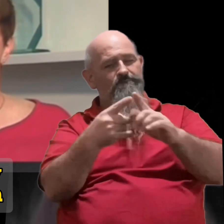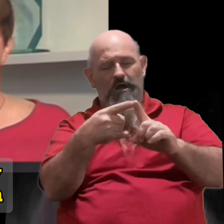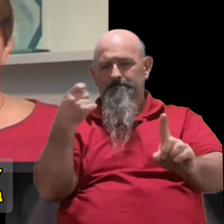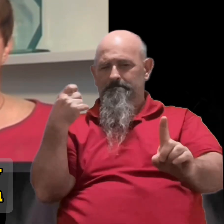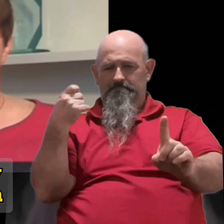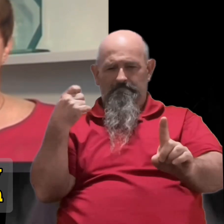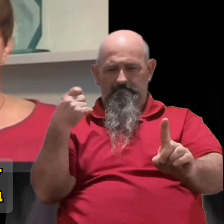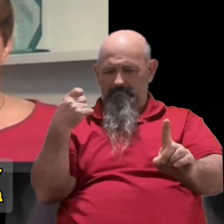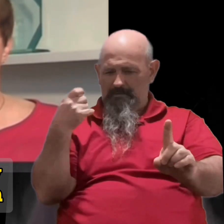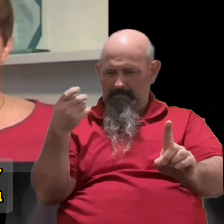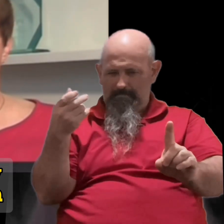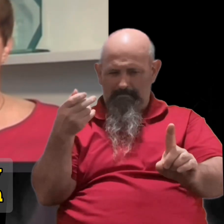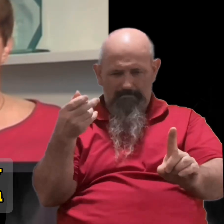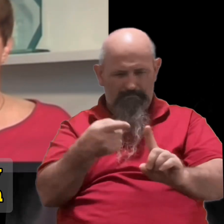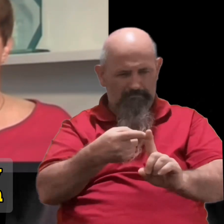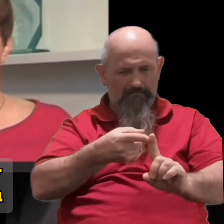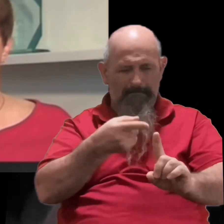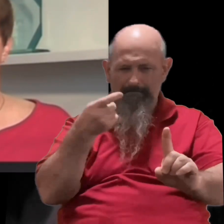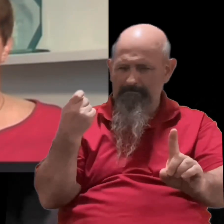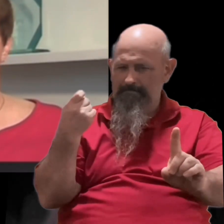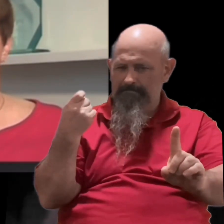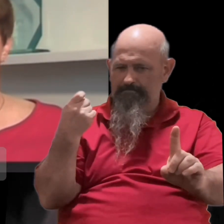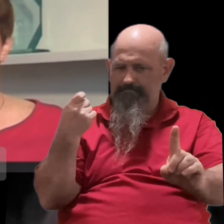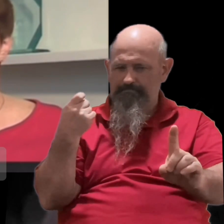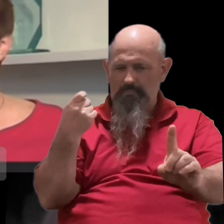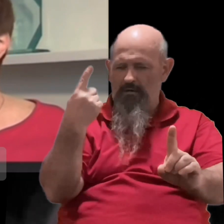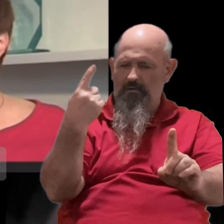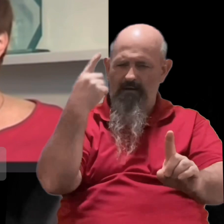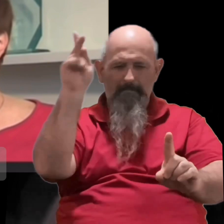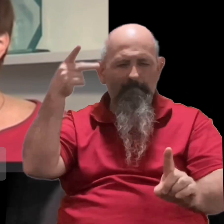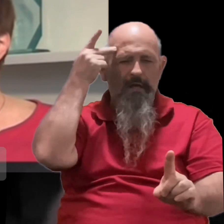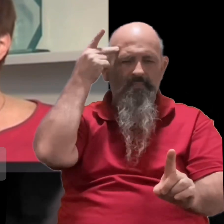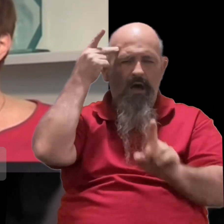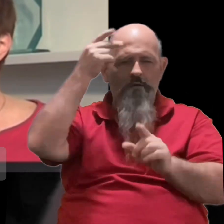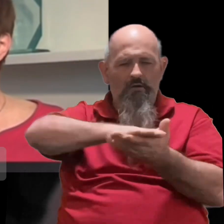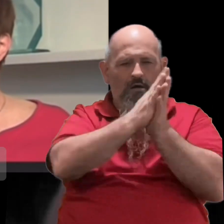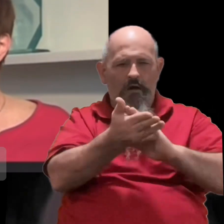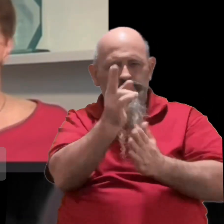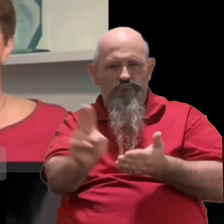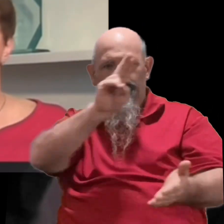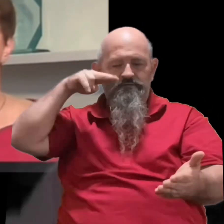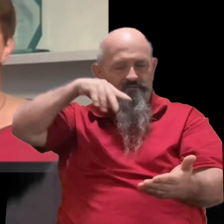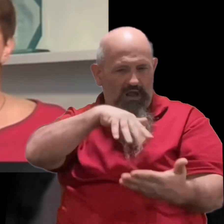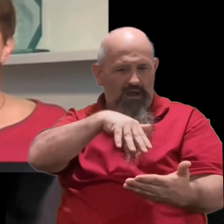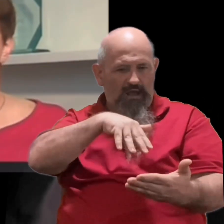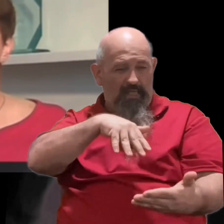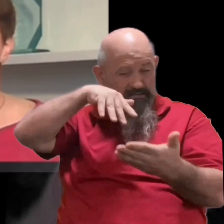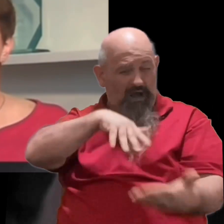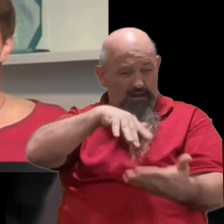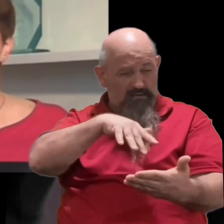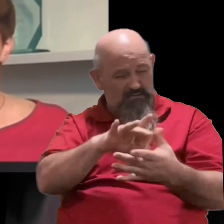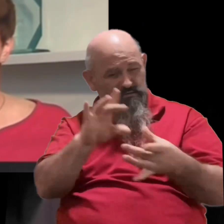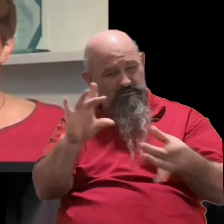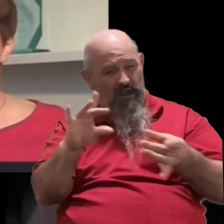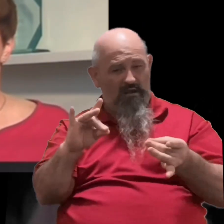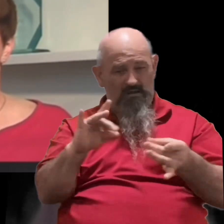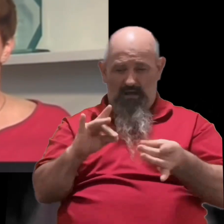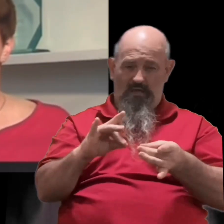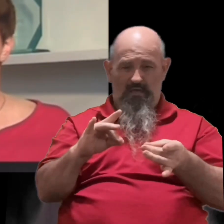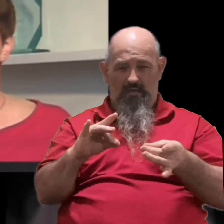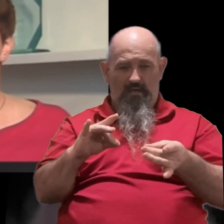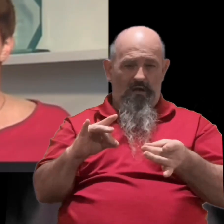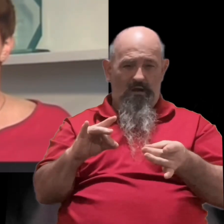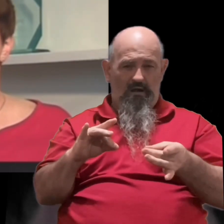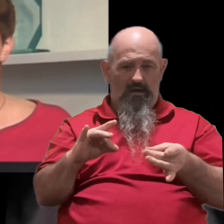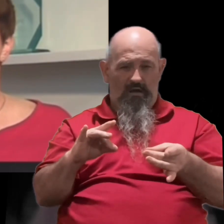There was a study which came out from one of the polytechs that became a university. And the study